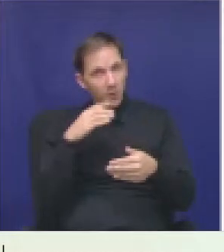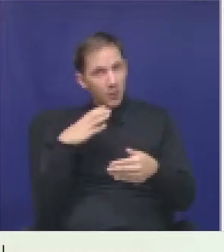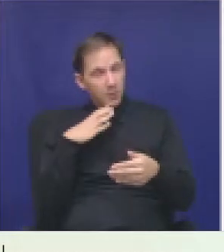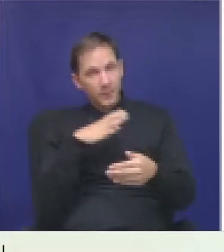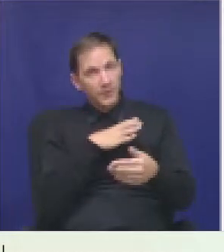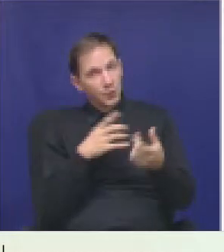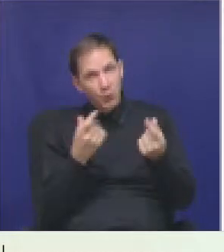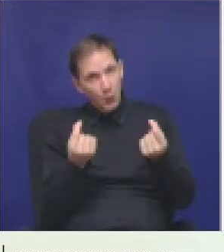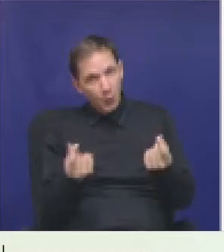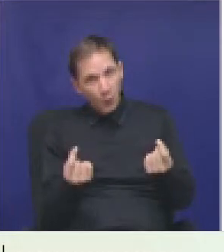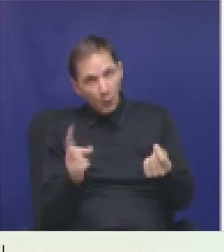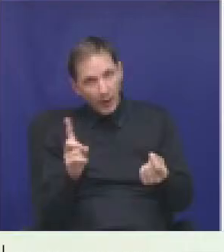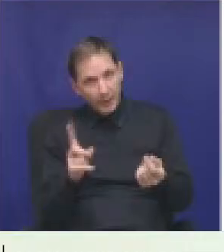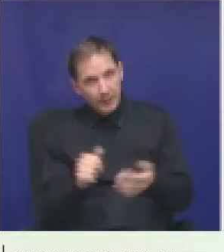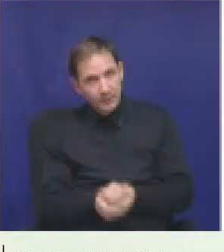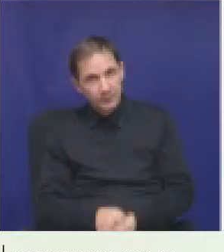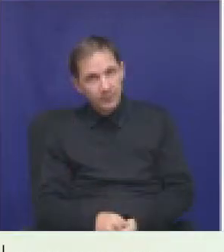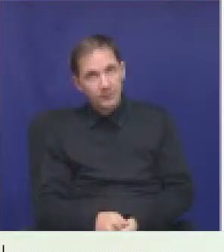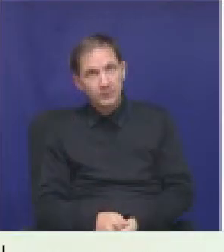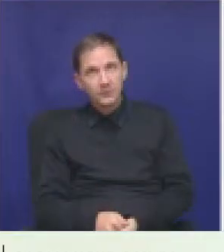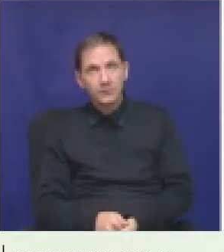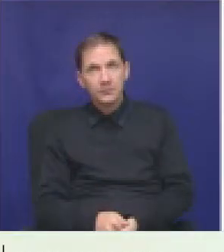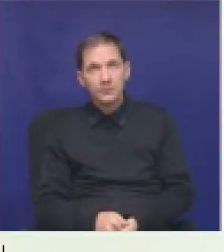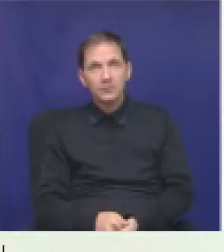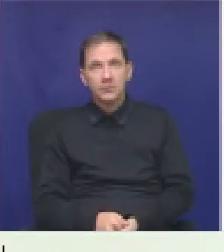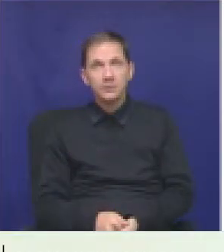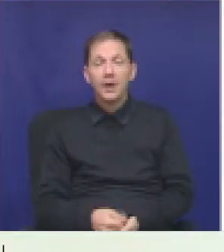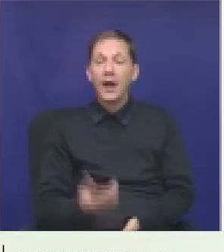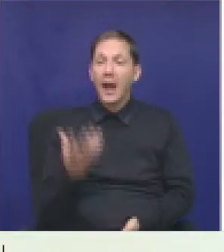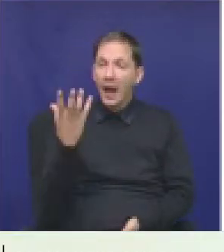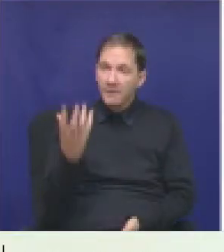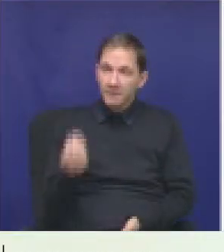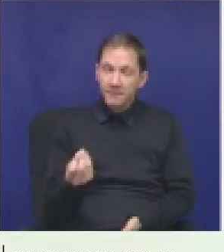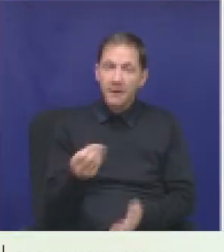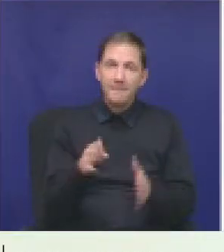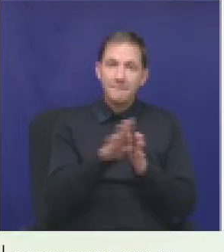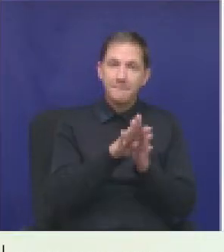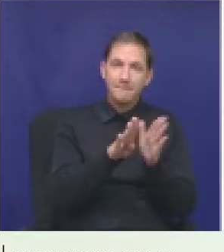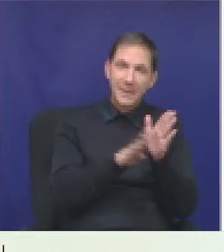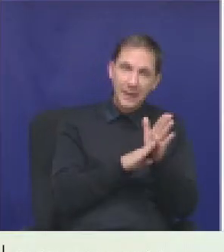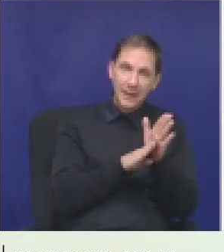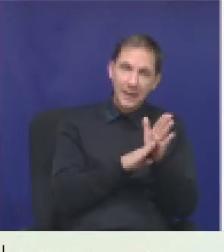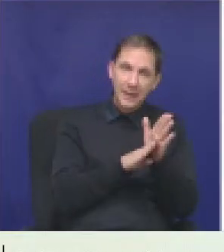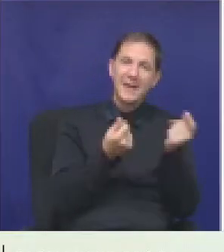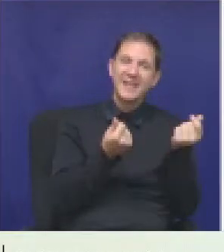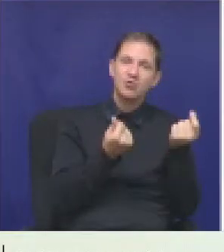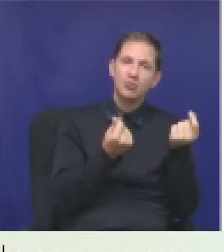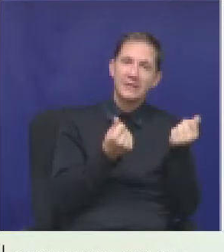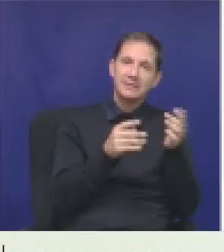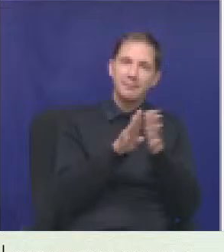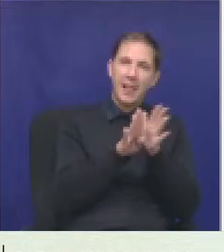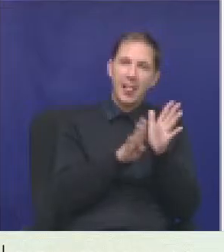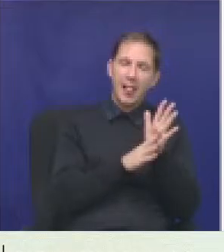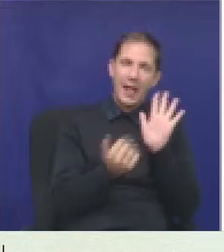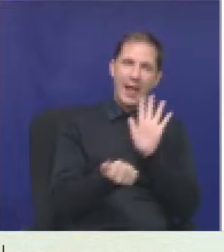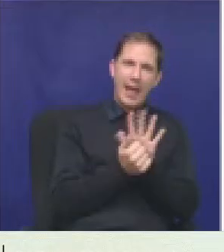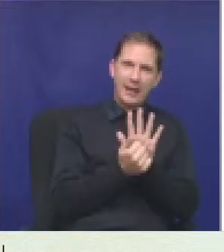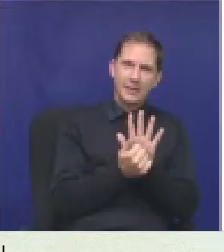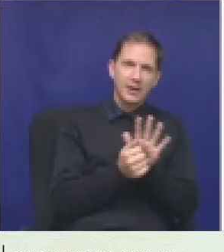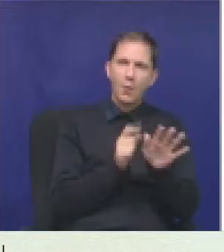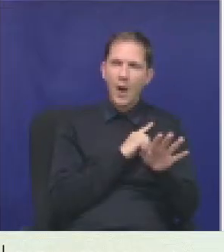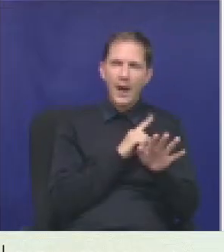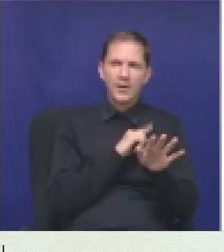doing about it? You have got the Monetary Bills Act. Why hasn't the committee approached